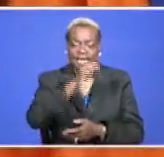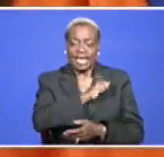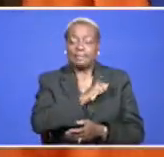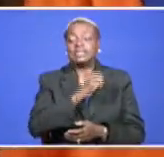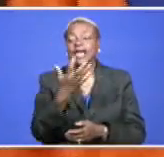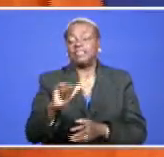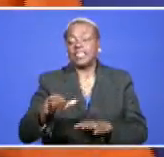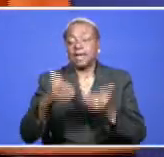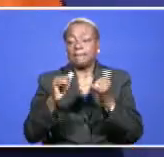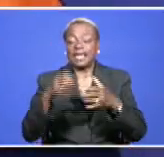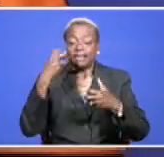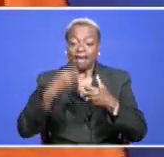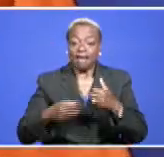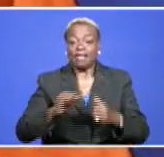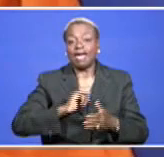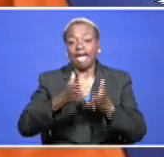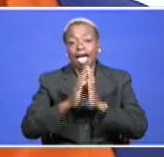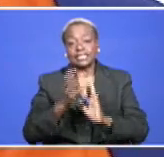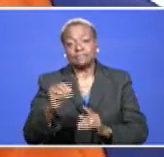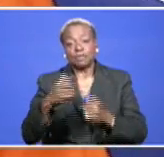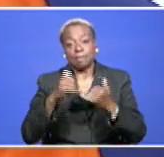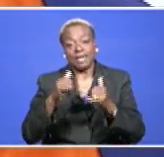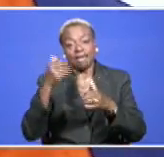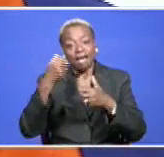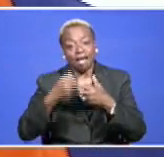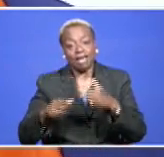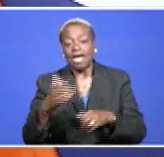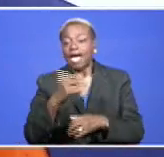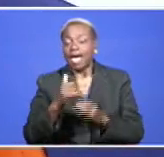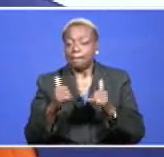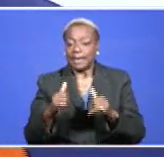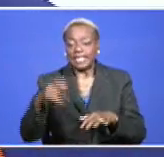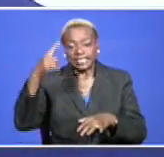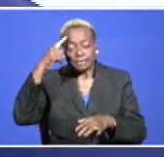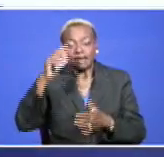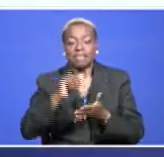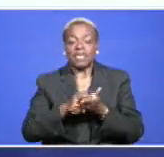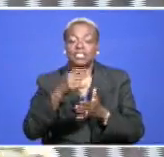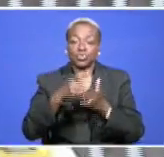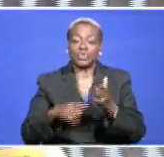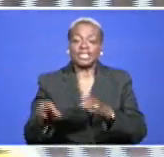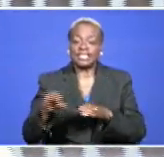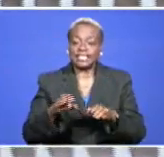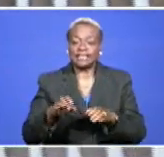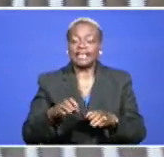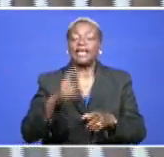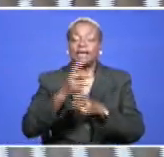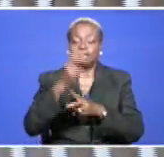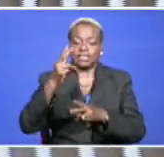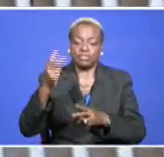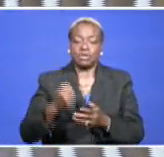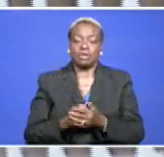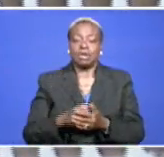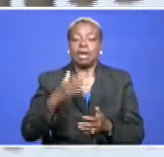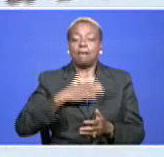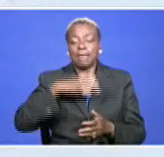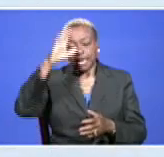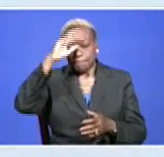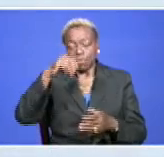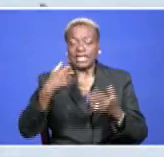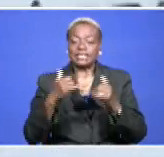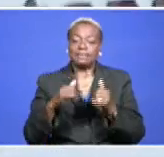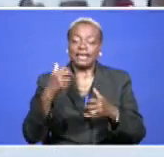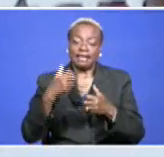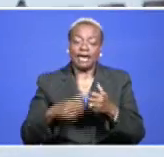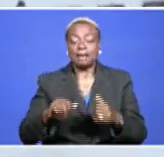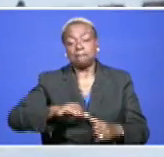all I asked of them. Play hard, play smart. And that's what they came out today and did. We came out with the victory. My boys played hard. I'm actually proud of them and the